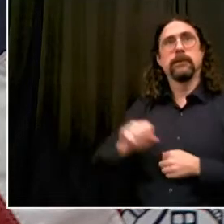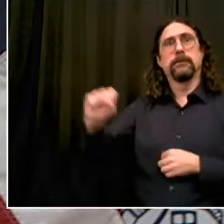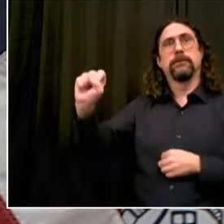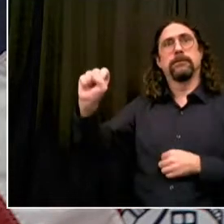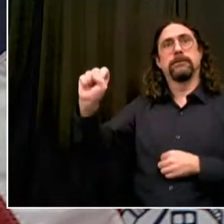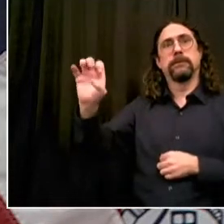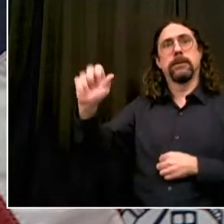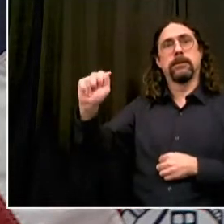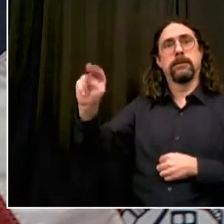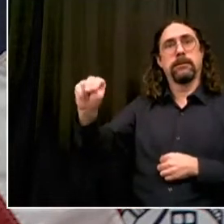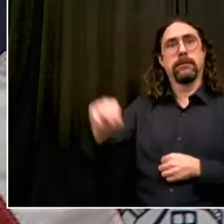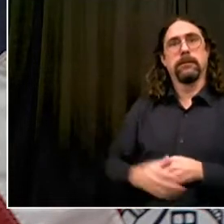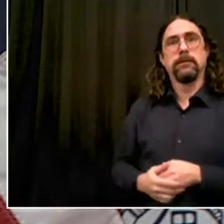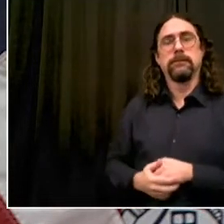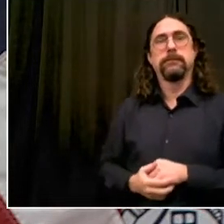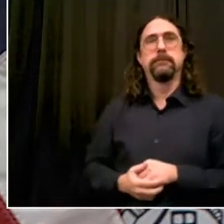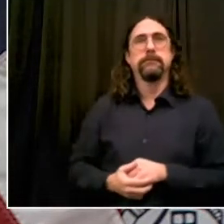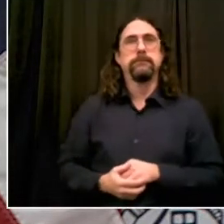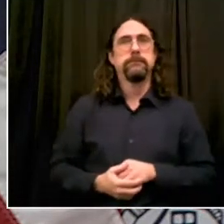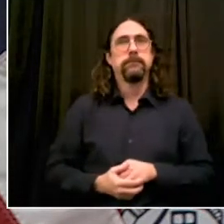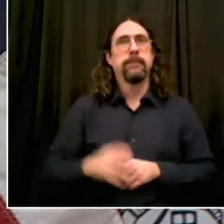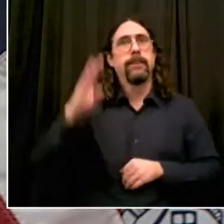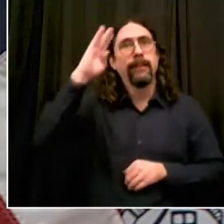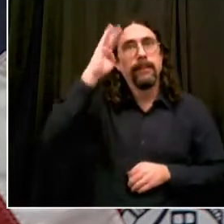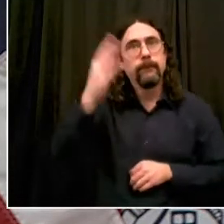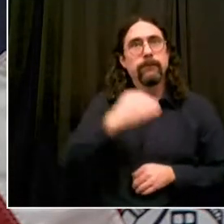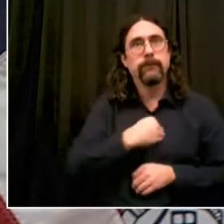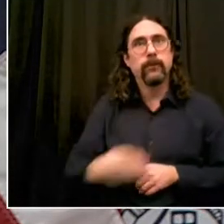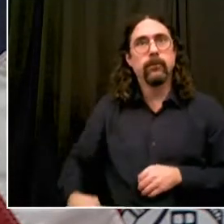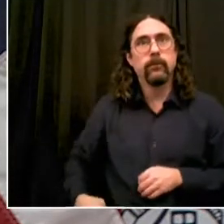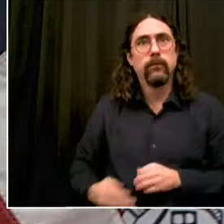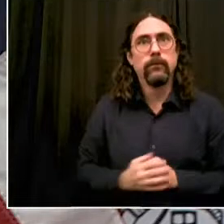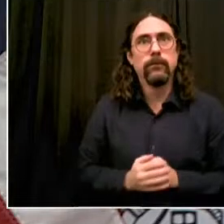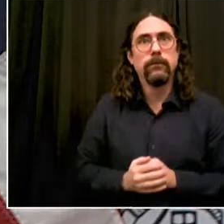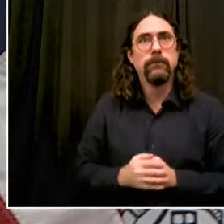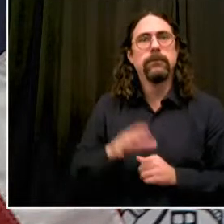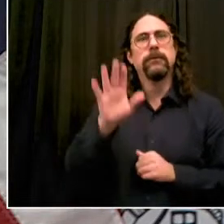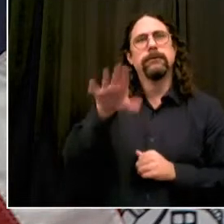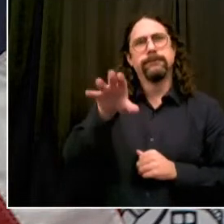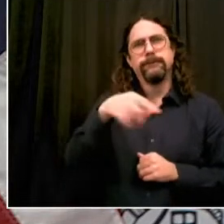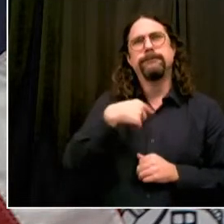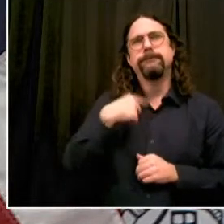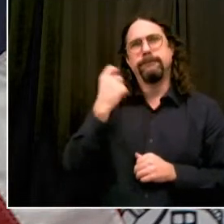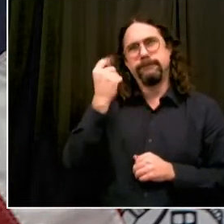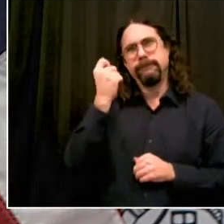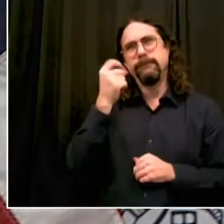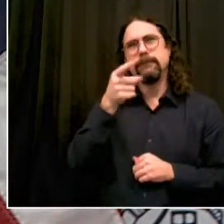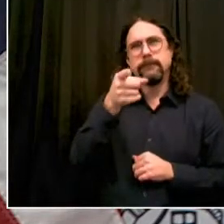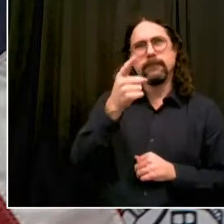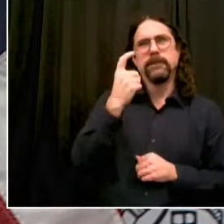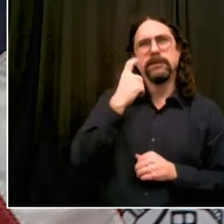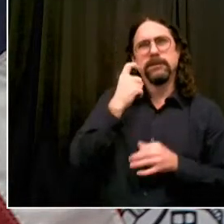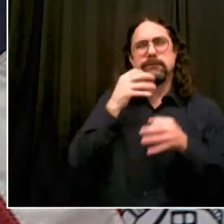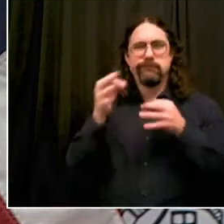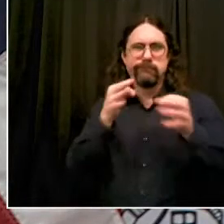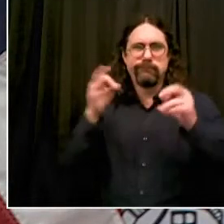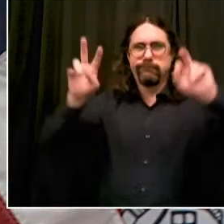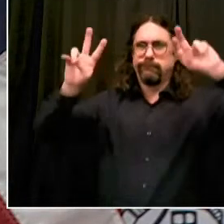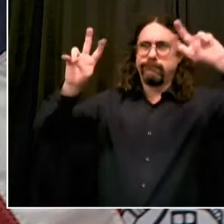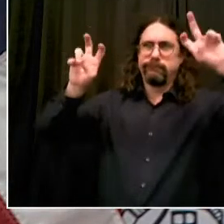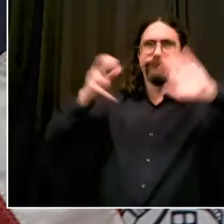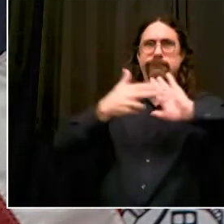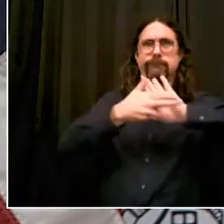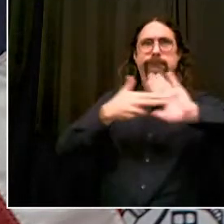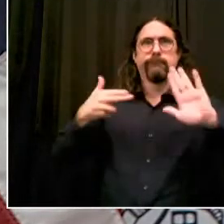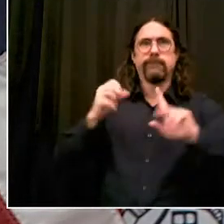opening to, a specific COVID threshold citywide. I mean, is this now more of